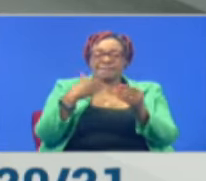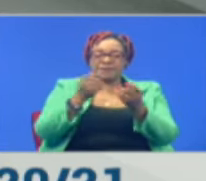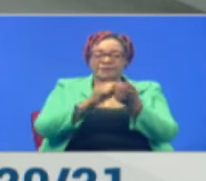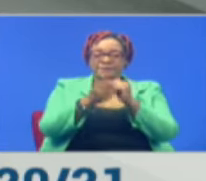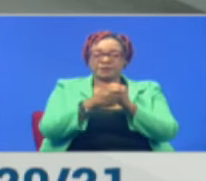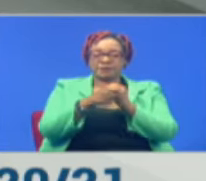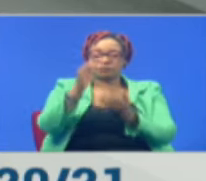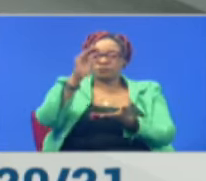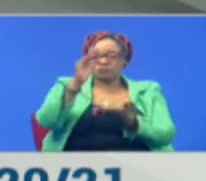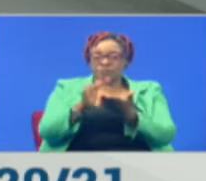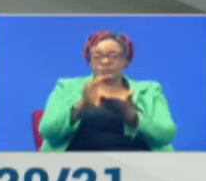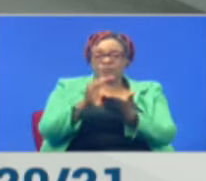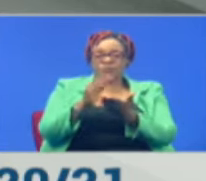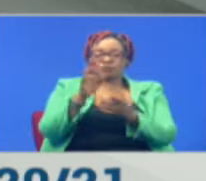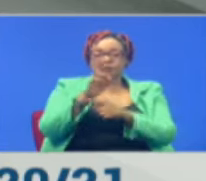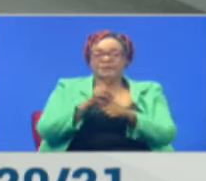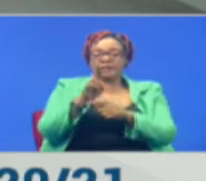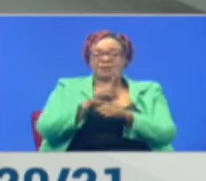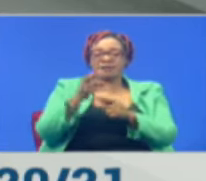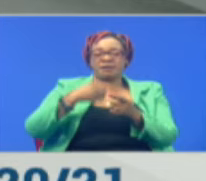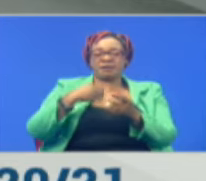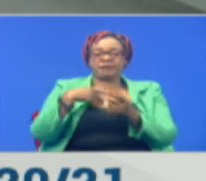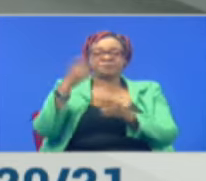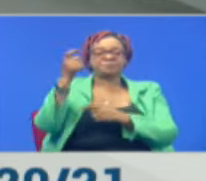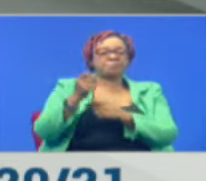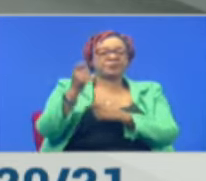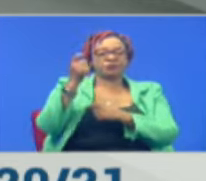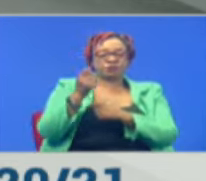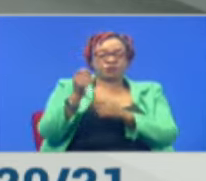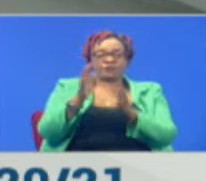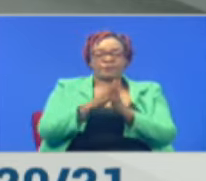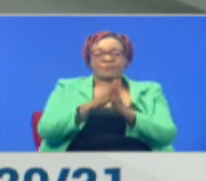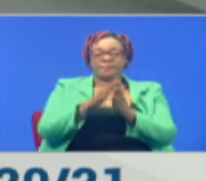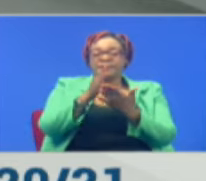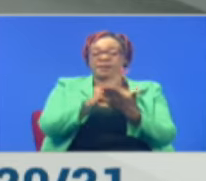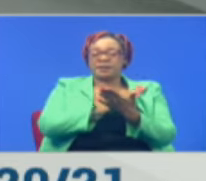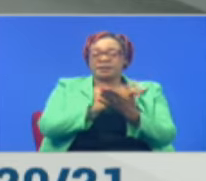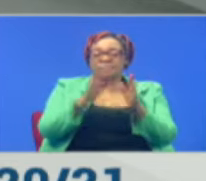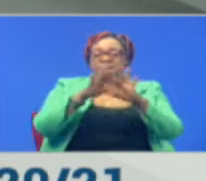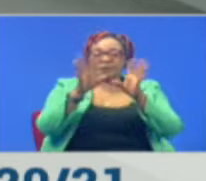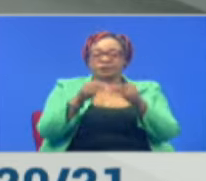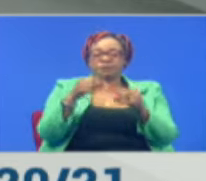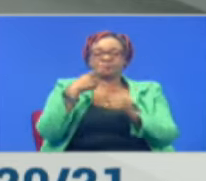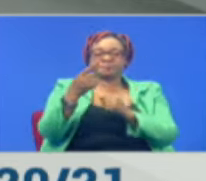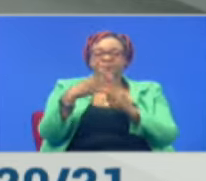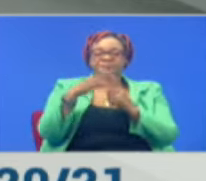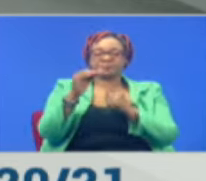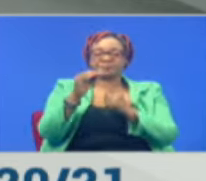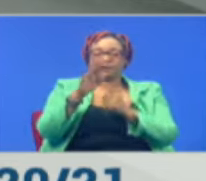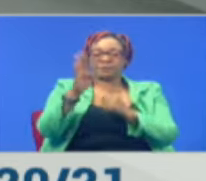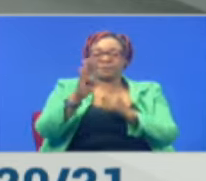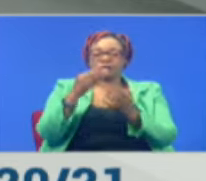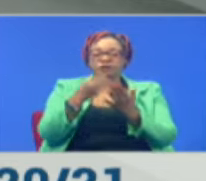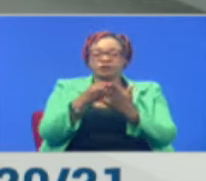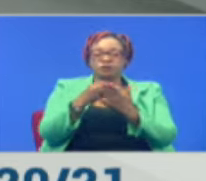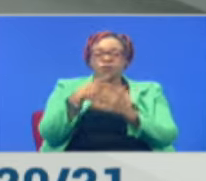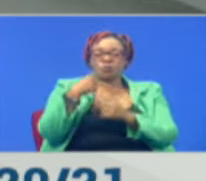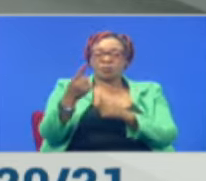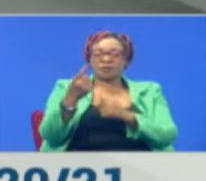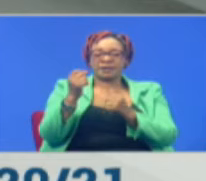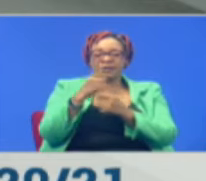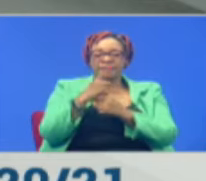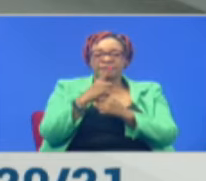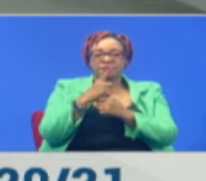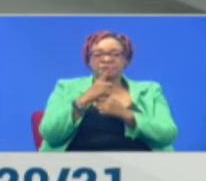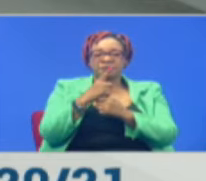state plans to spend in meeting pension obligations from the earlier budgeted 119 billion shillings to just 111